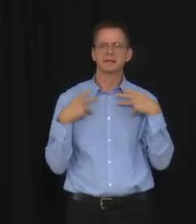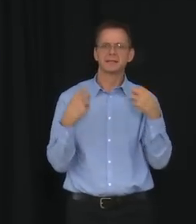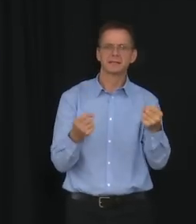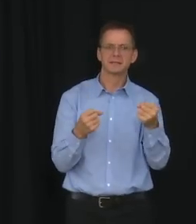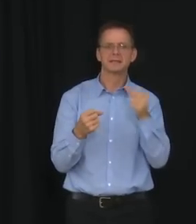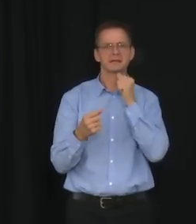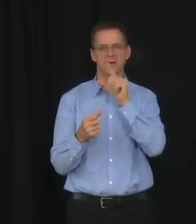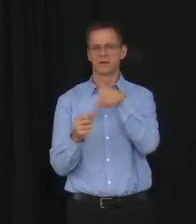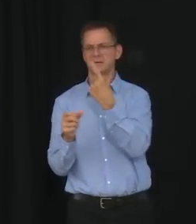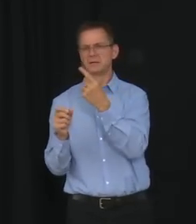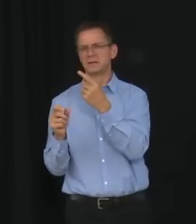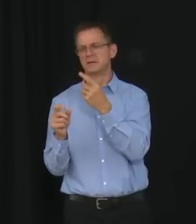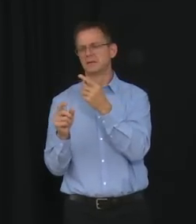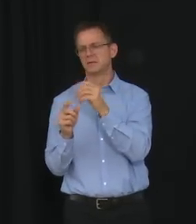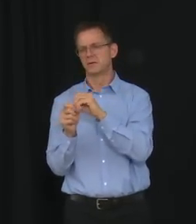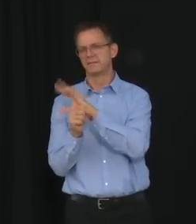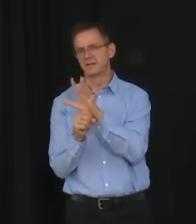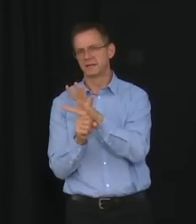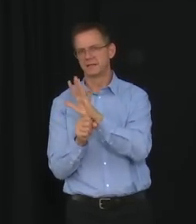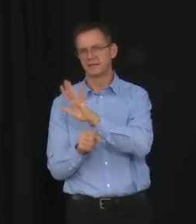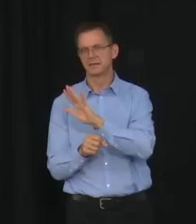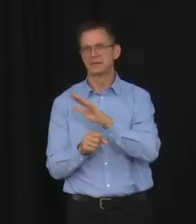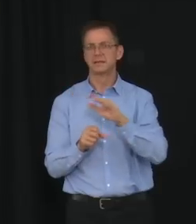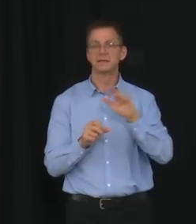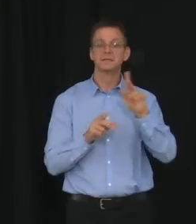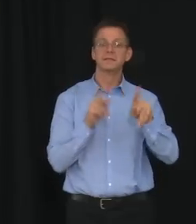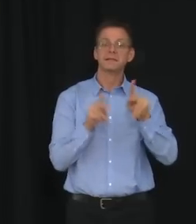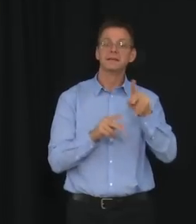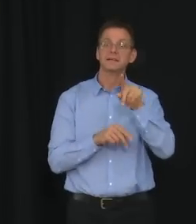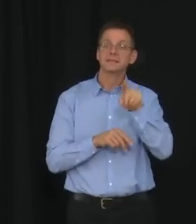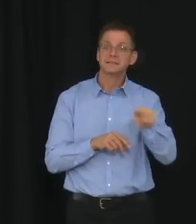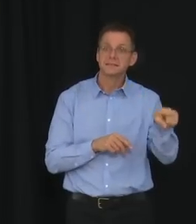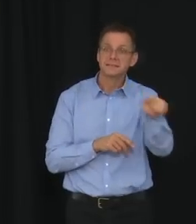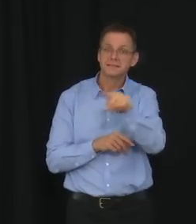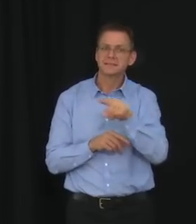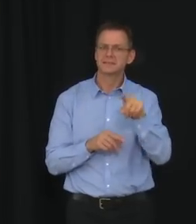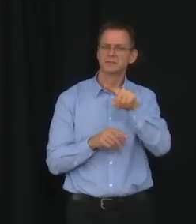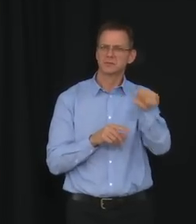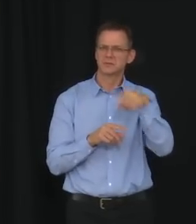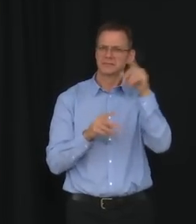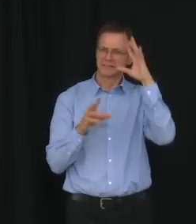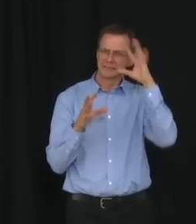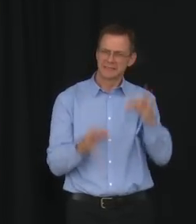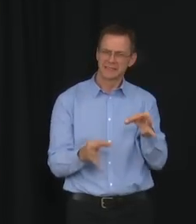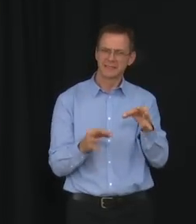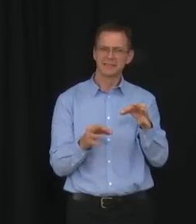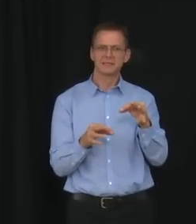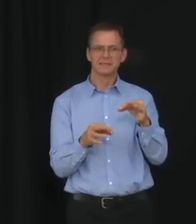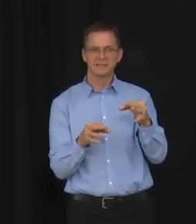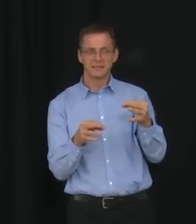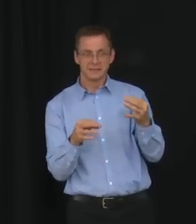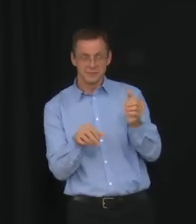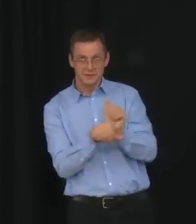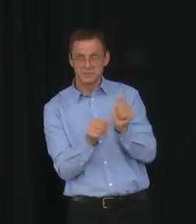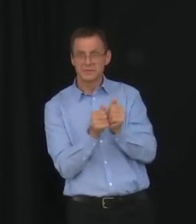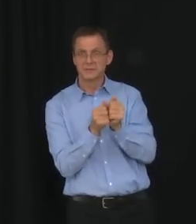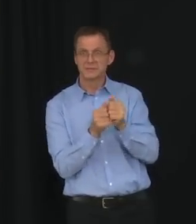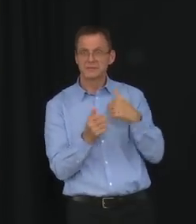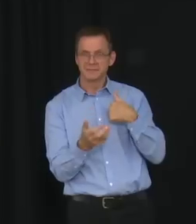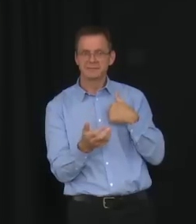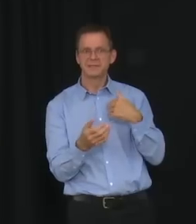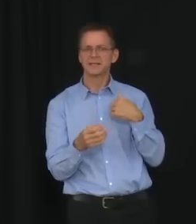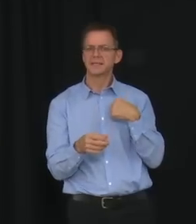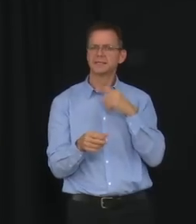choose how they wish to work with me, but I continue to be committed to the overall health of Albertans and will